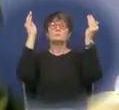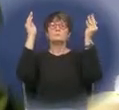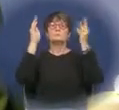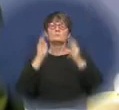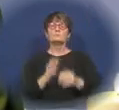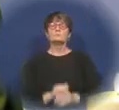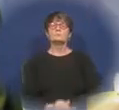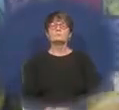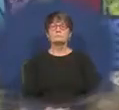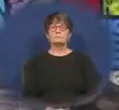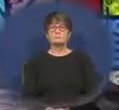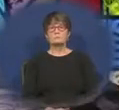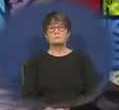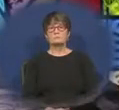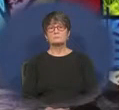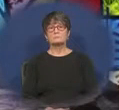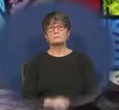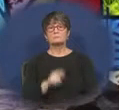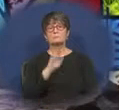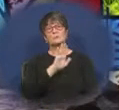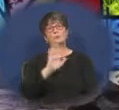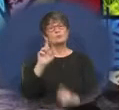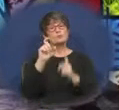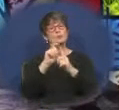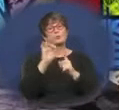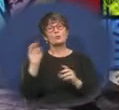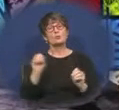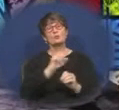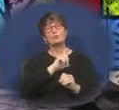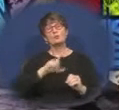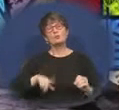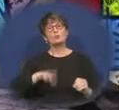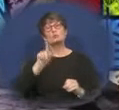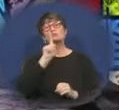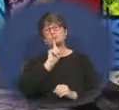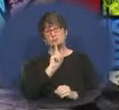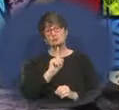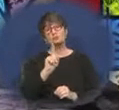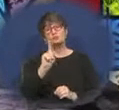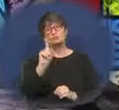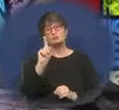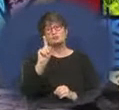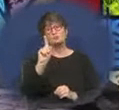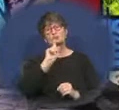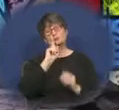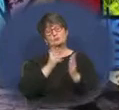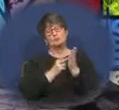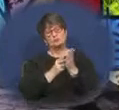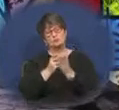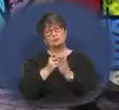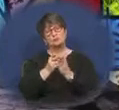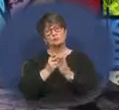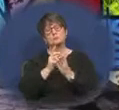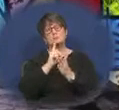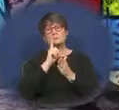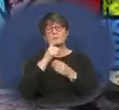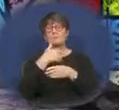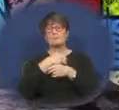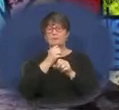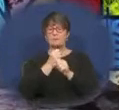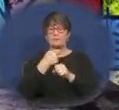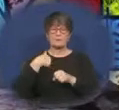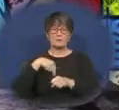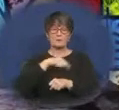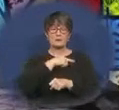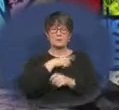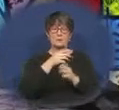alleluia. Your word, O Lord, is truth. Consecrate us